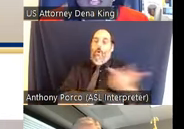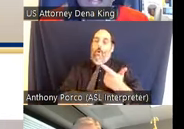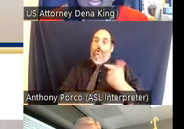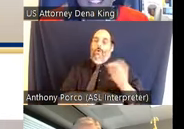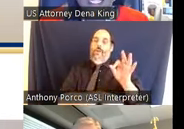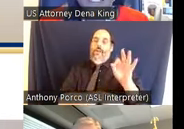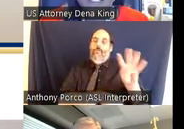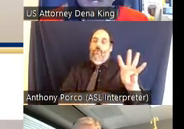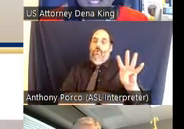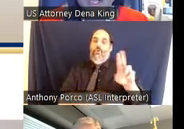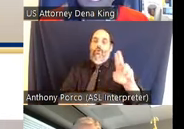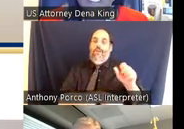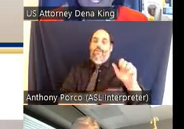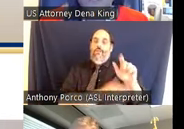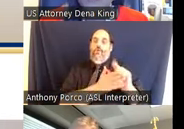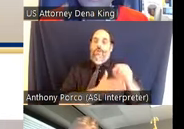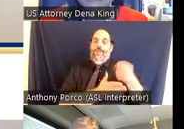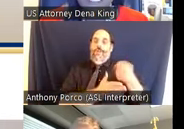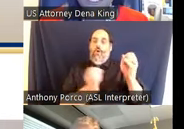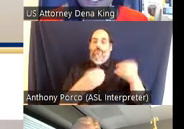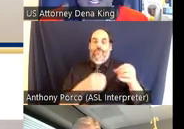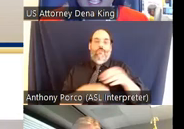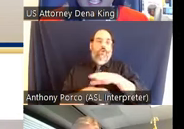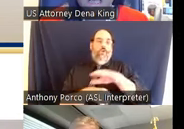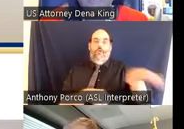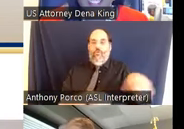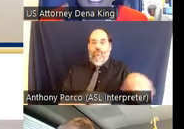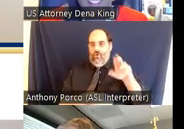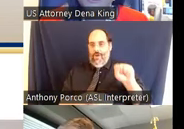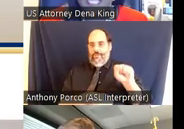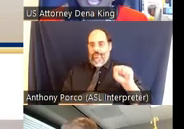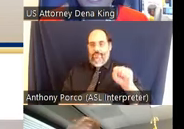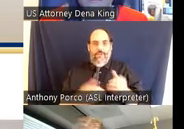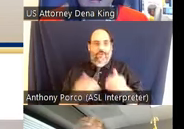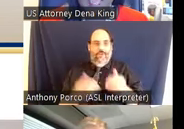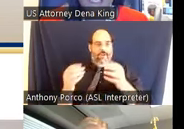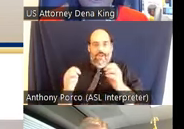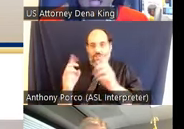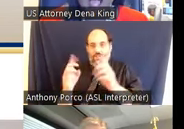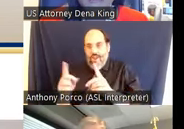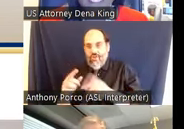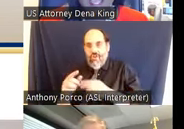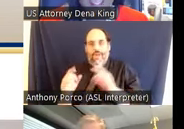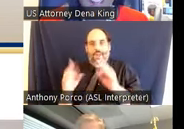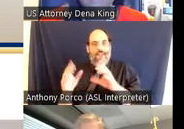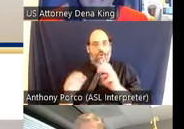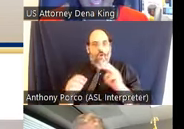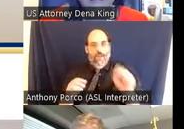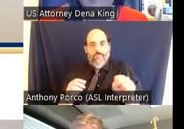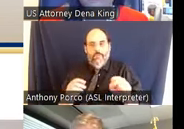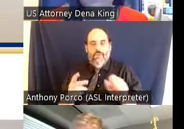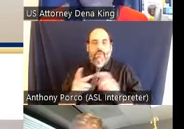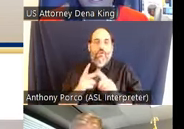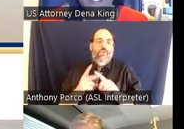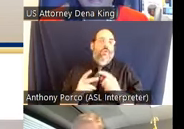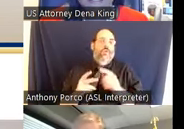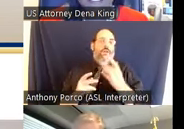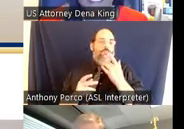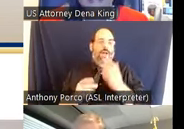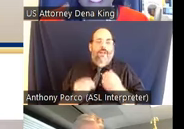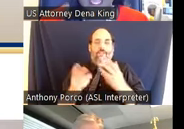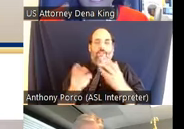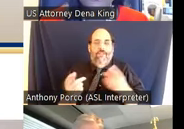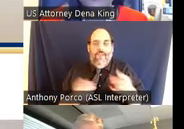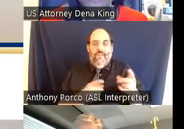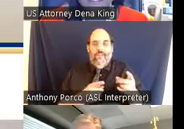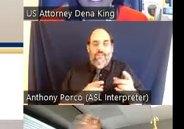94 United States Attorney offices across the country, providing education about hate crimes and bias-motivated